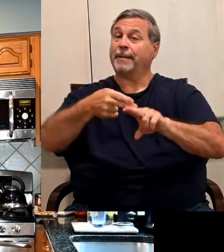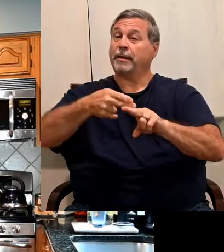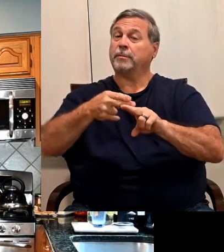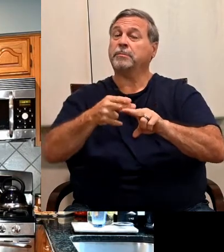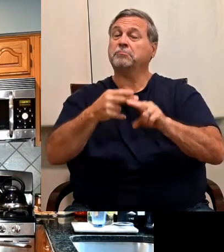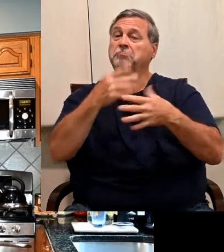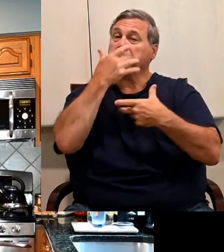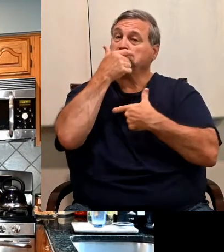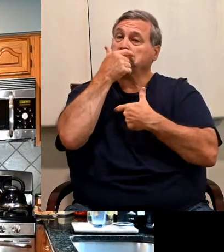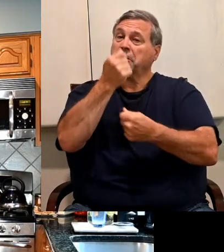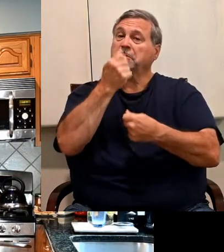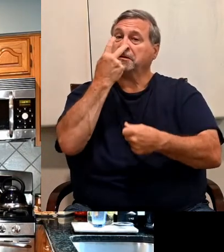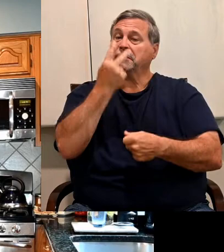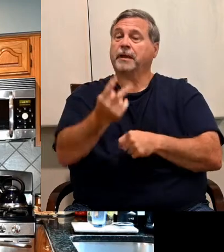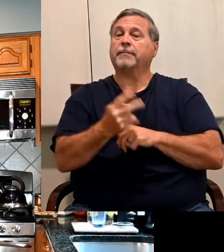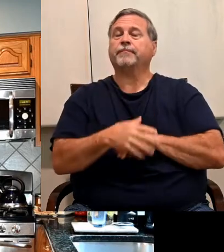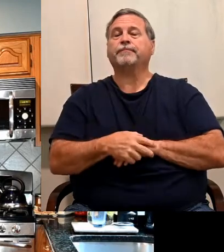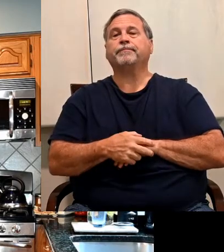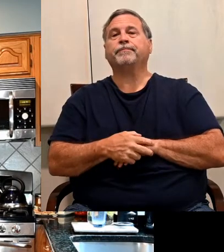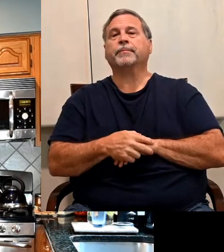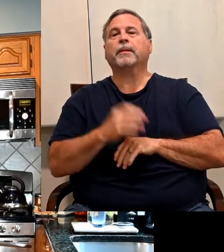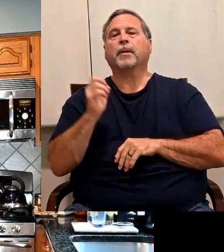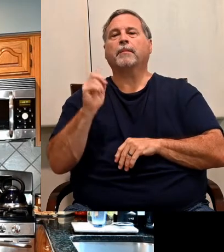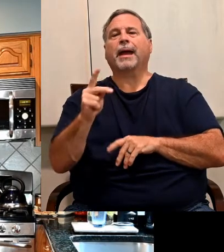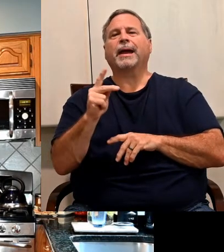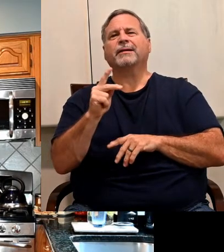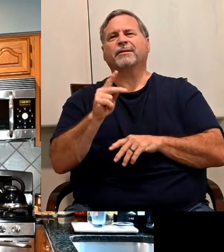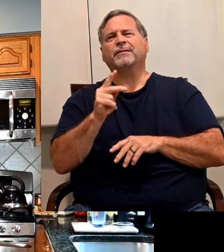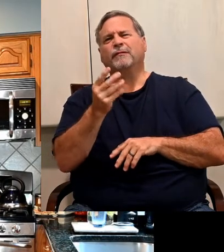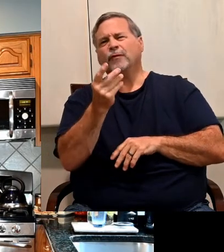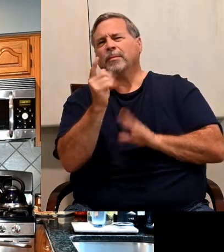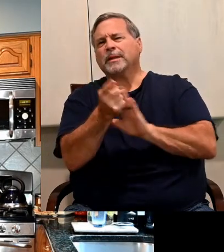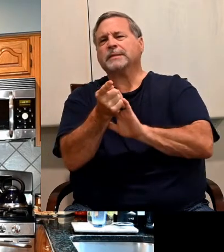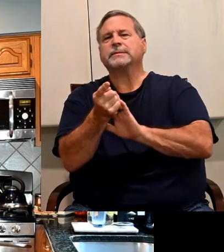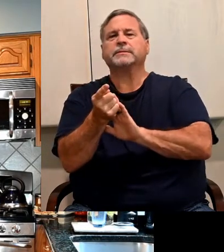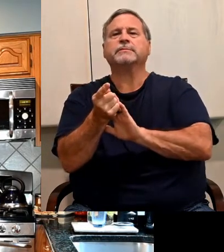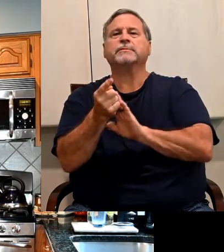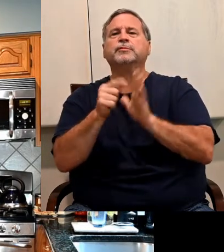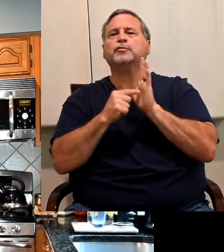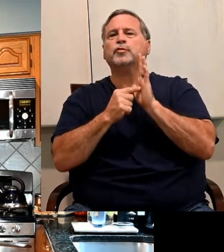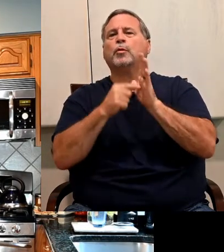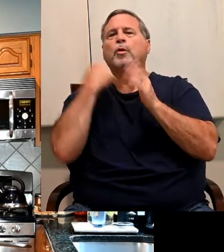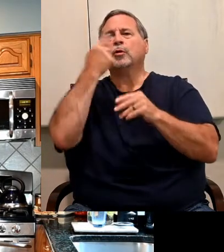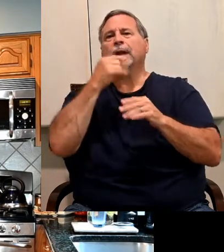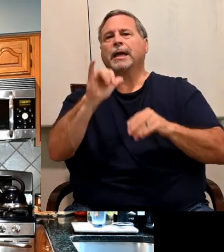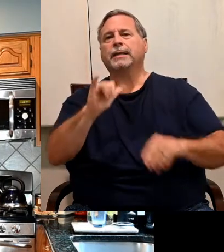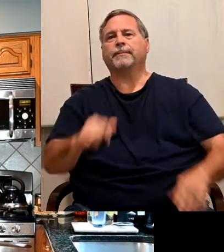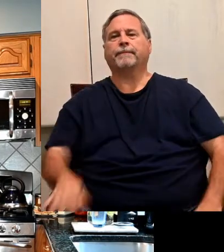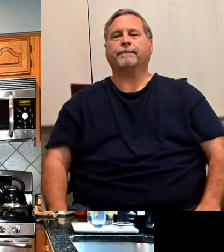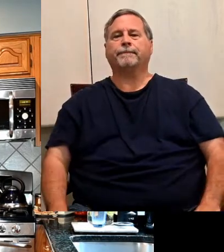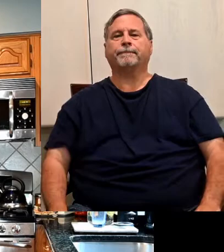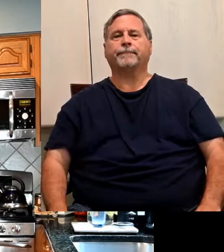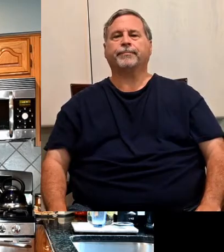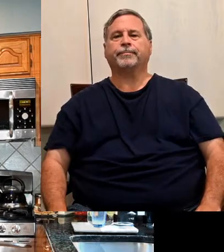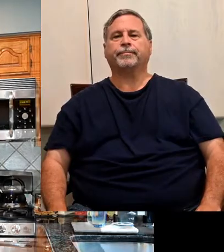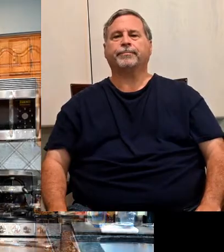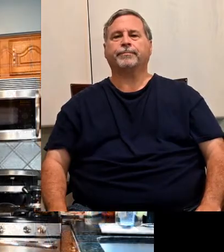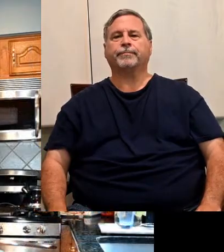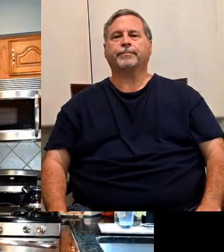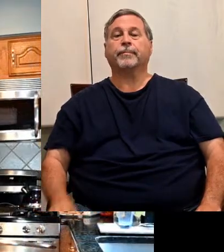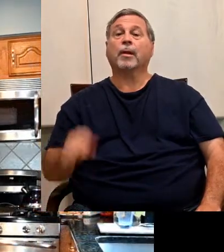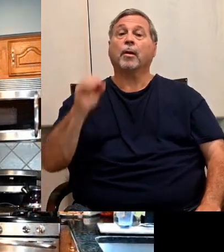done a 10-pounder, so it's going to be interesting for both of us. So we'll be back in just a little bit and show you what it looks